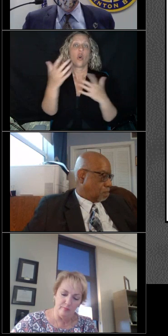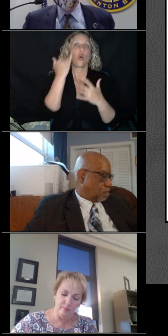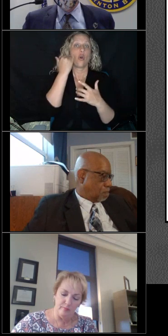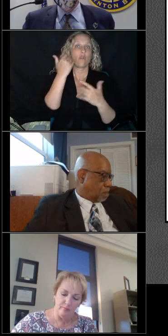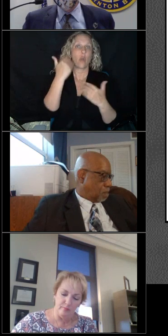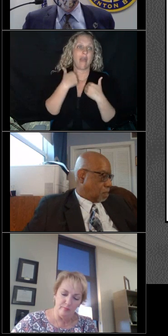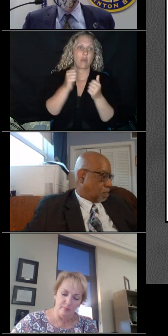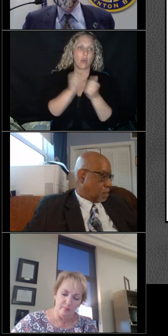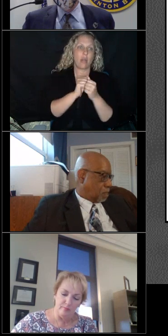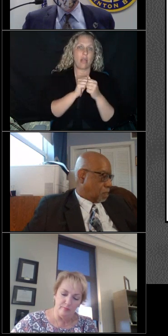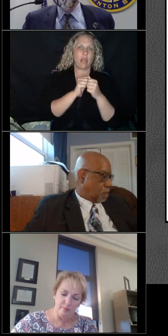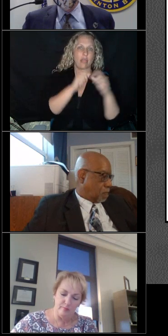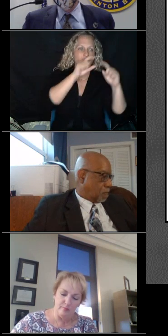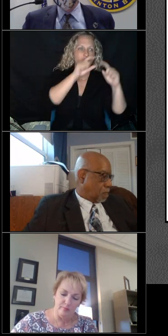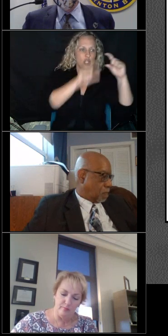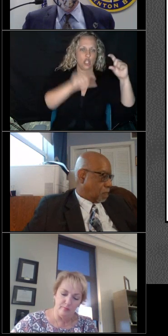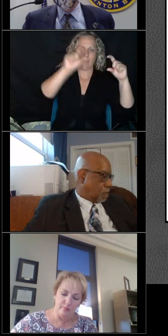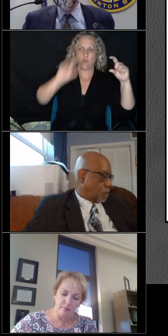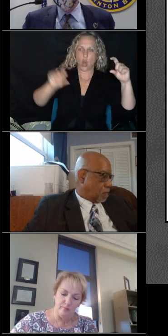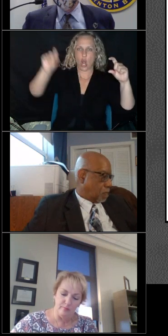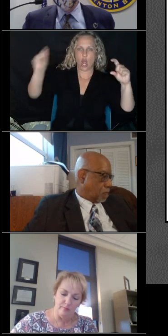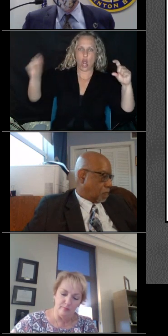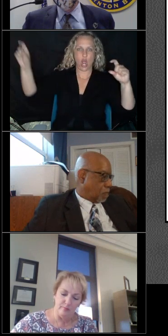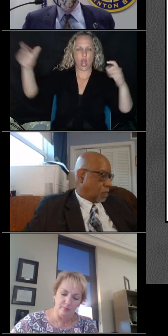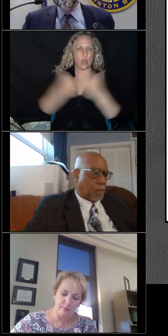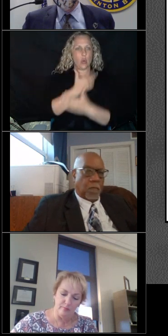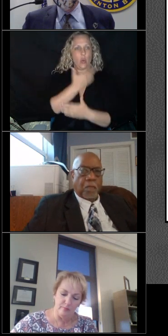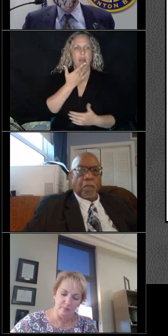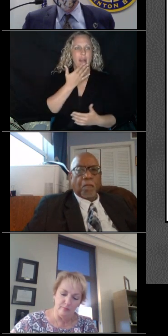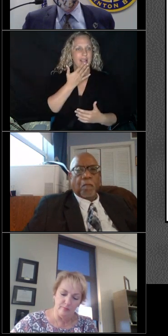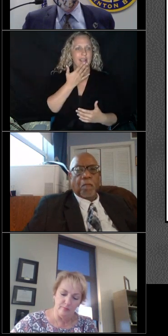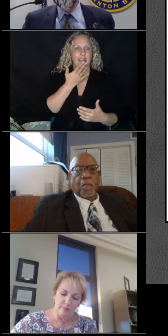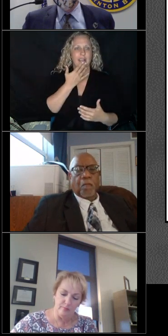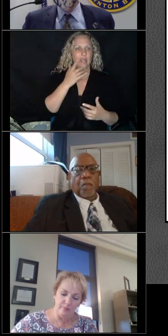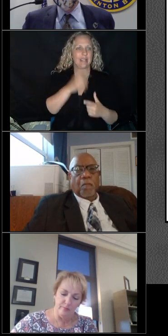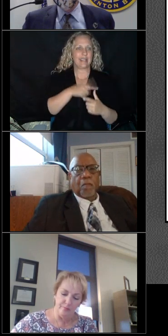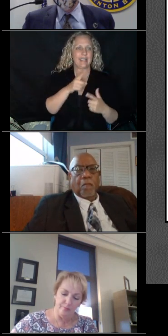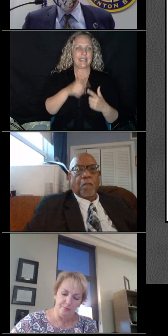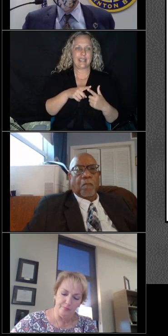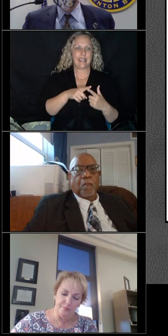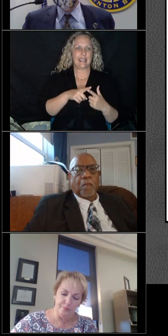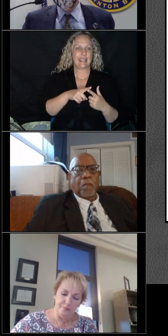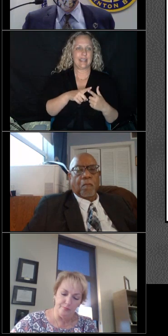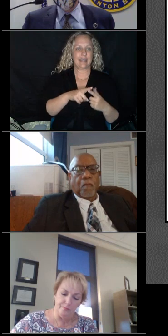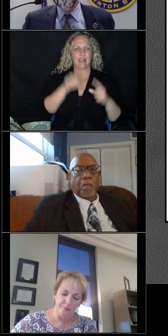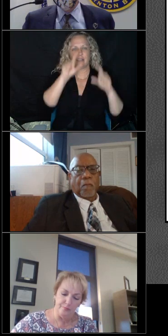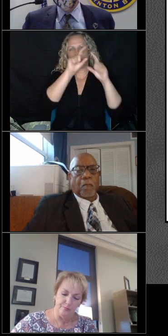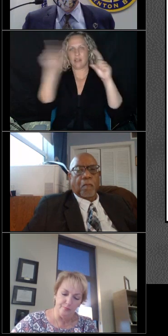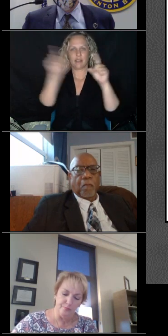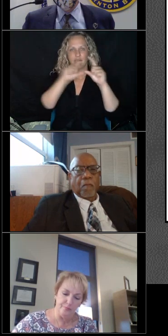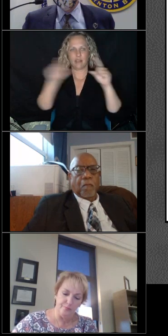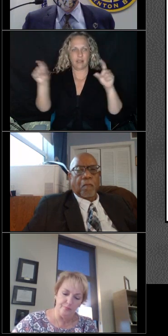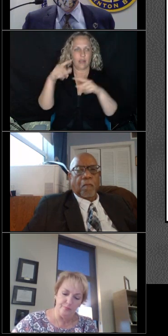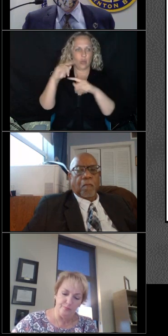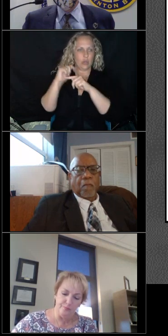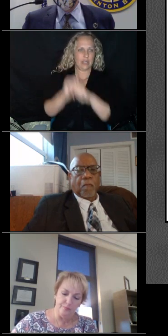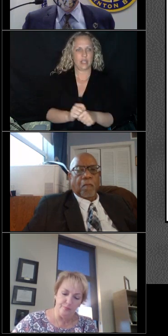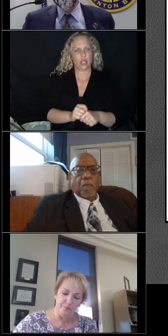with the chevrons in the newer colors and then the horizontal or vertical stripe in the traditional